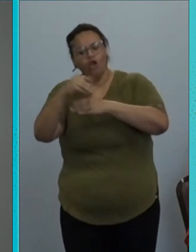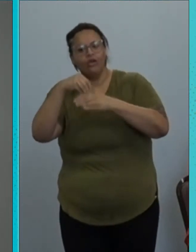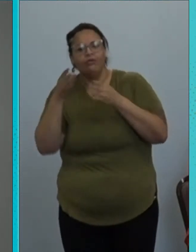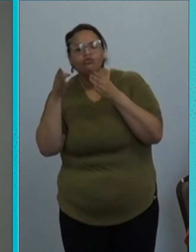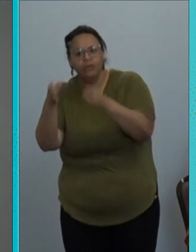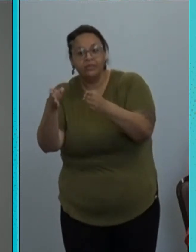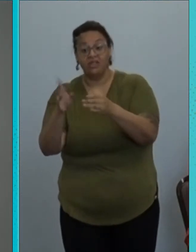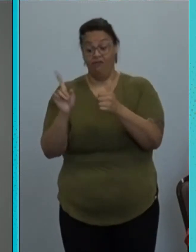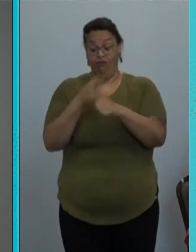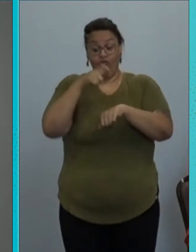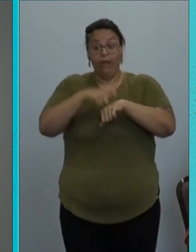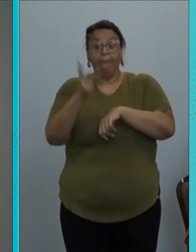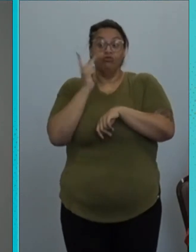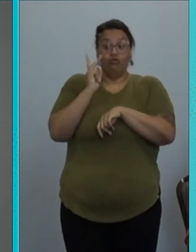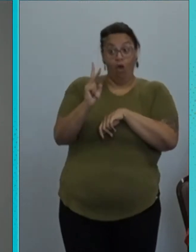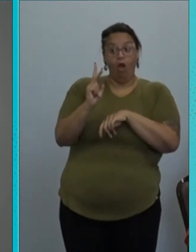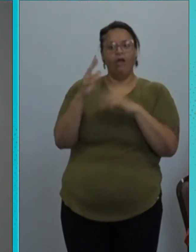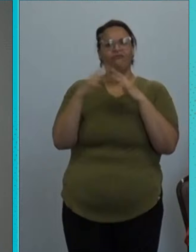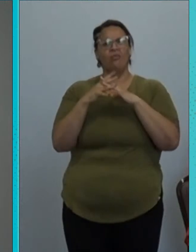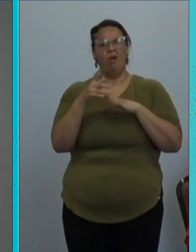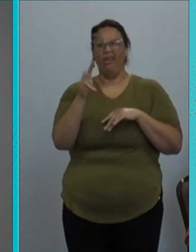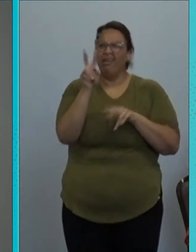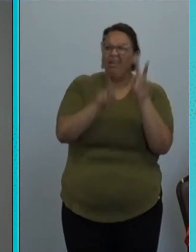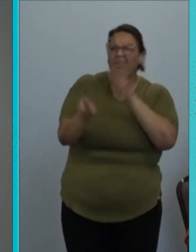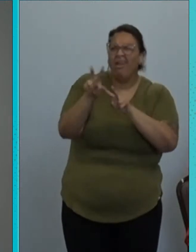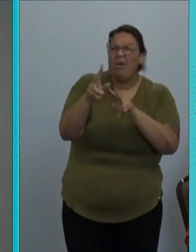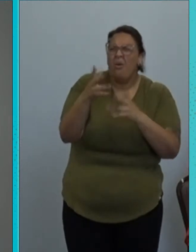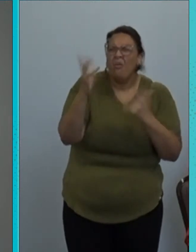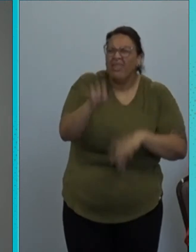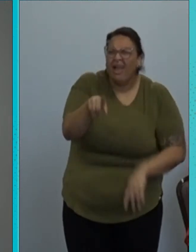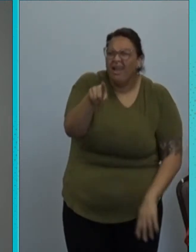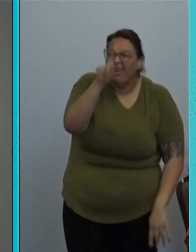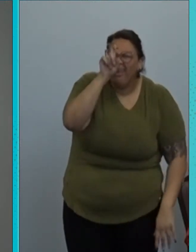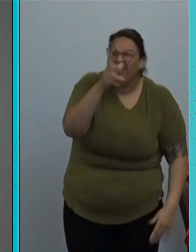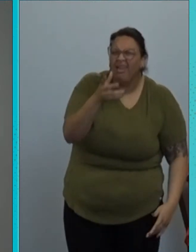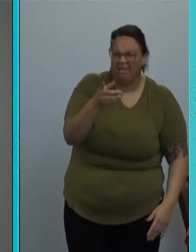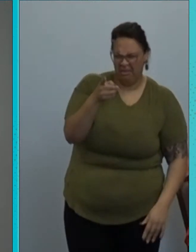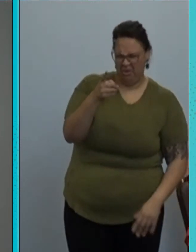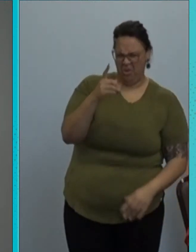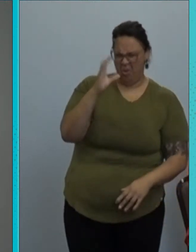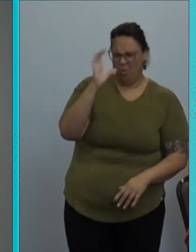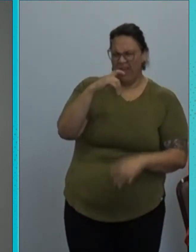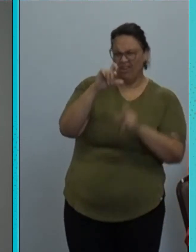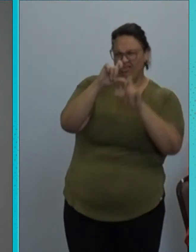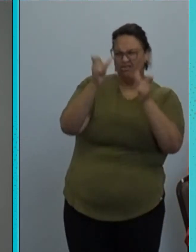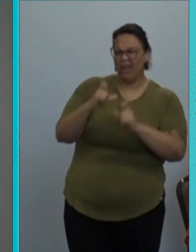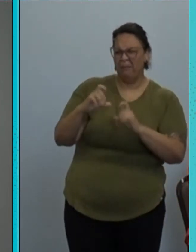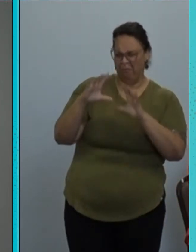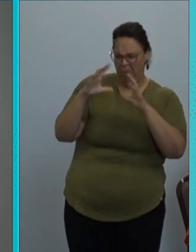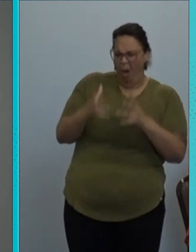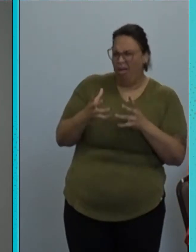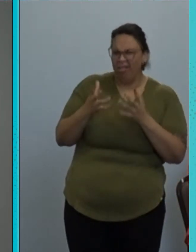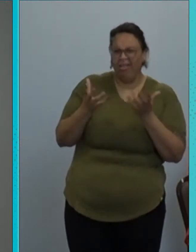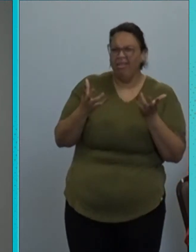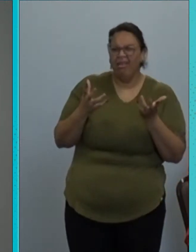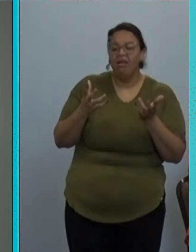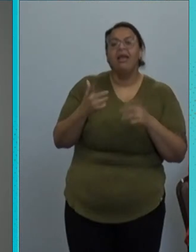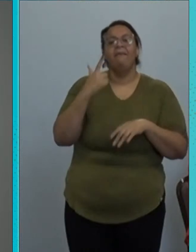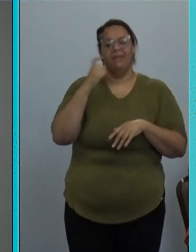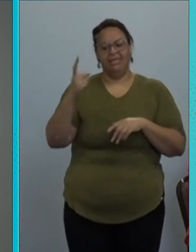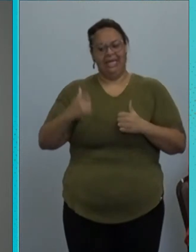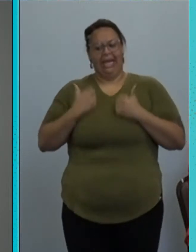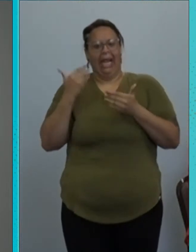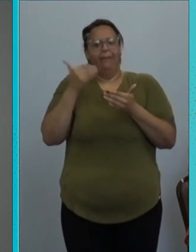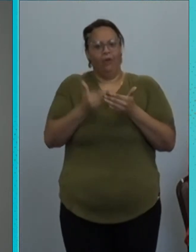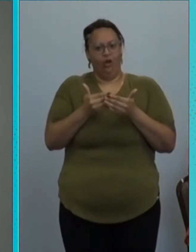football, an American football, he said, "What is this thing? What is this weird-shaped ball?" And it was because his neighbor